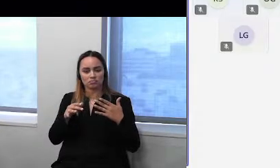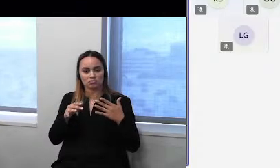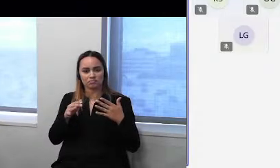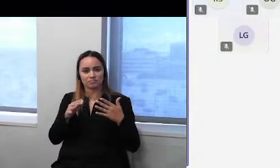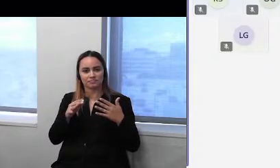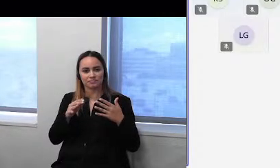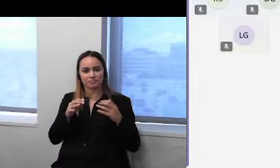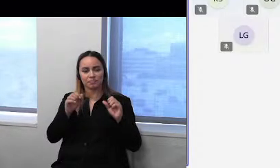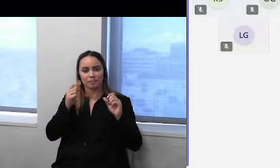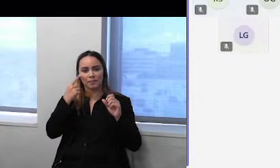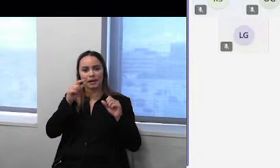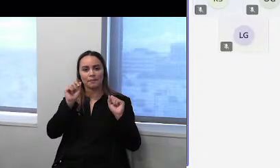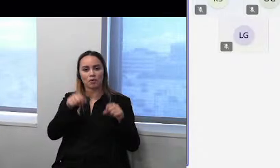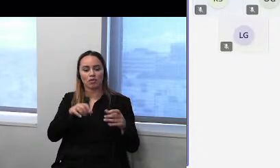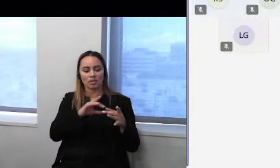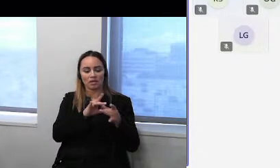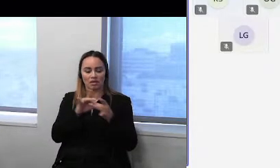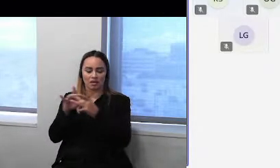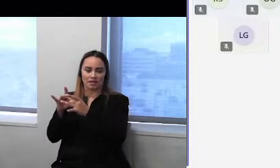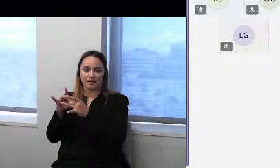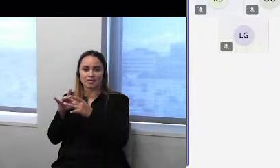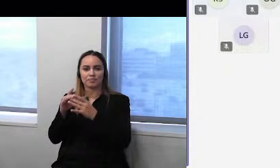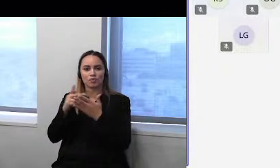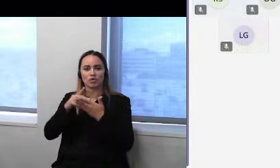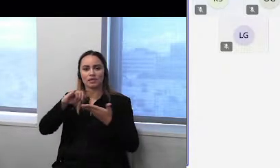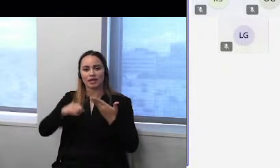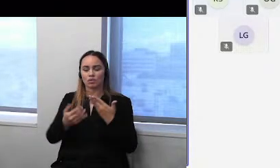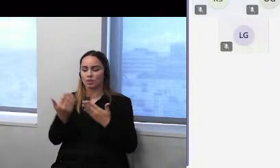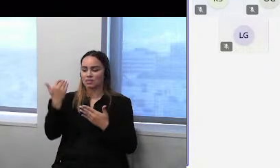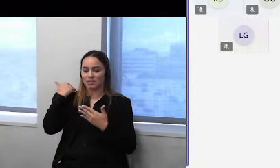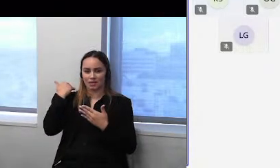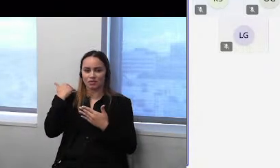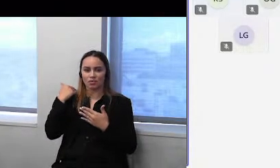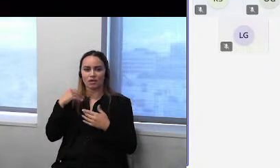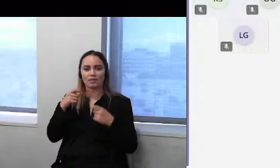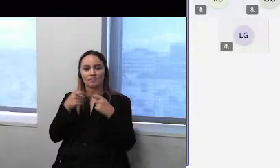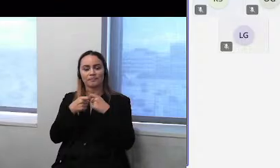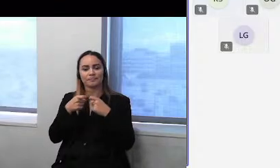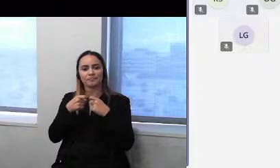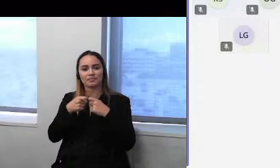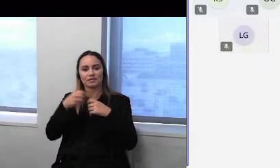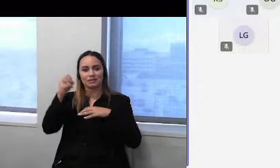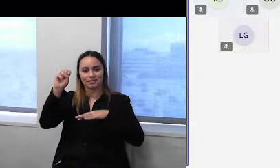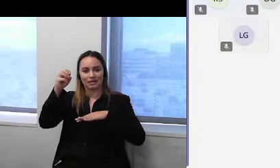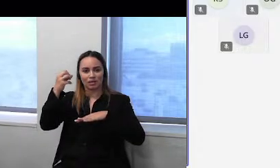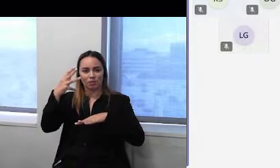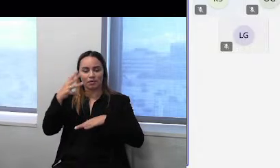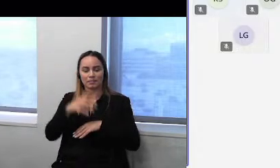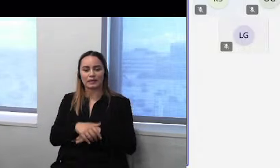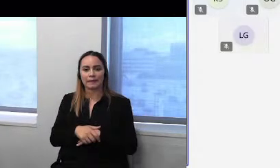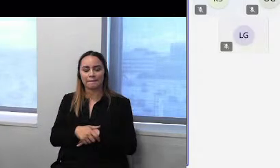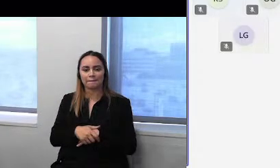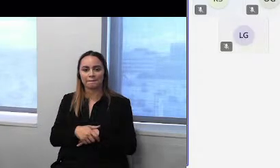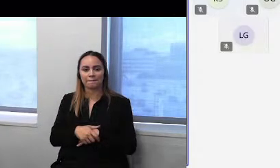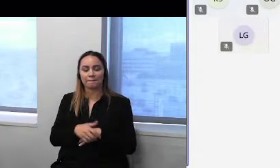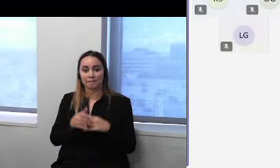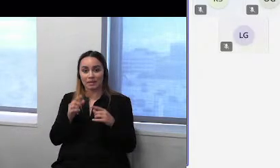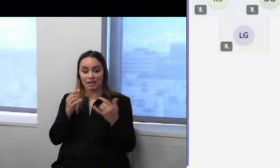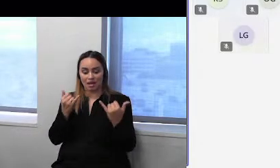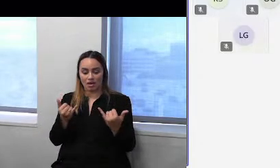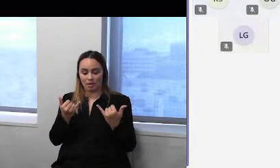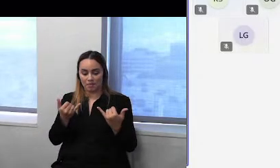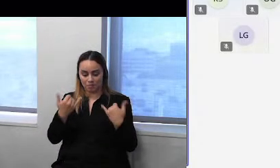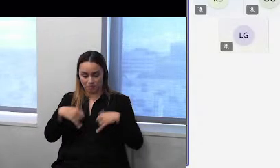talking about all projects or? Renewable energy projects that are currently